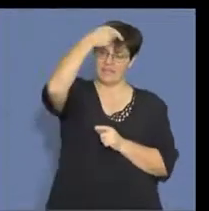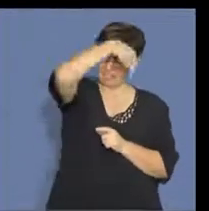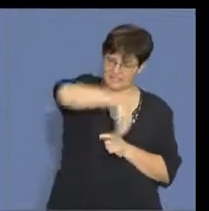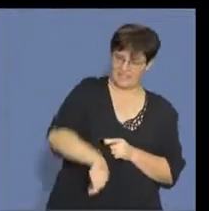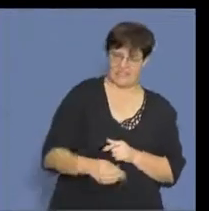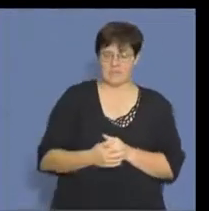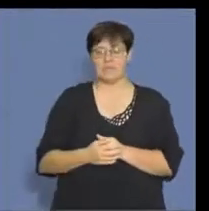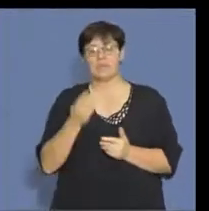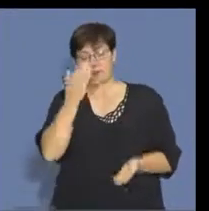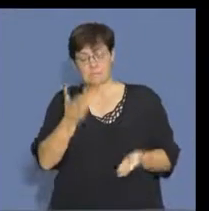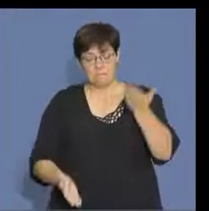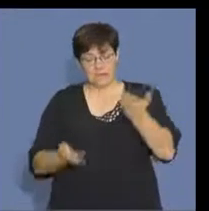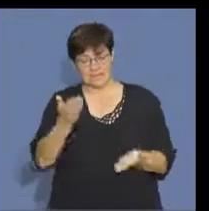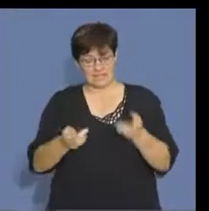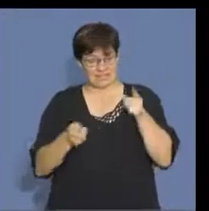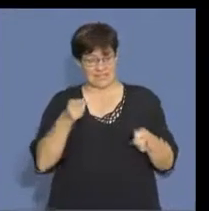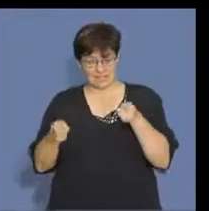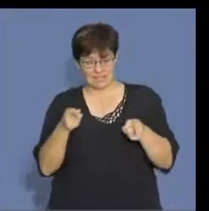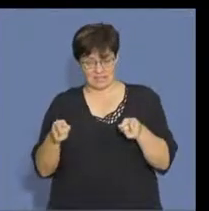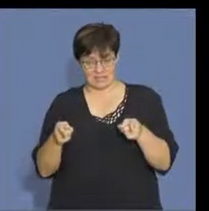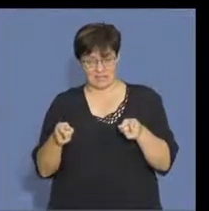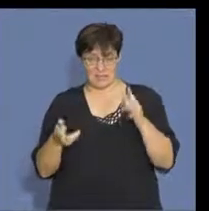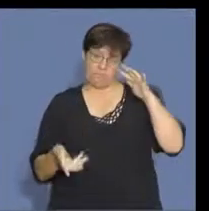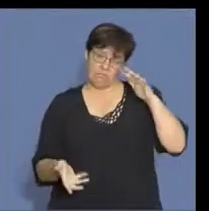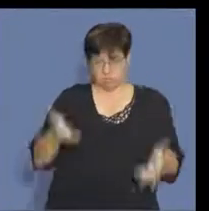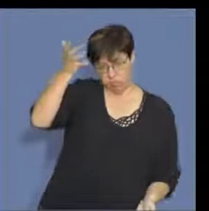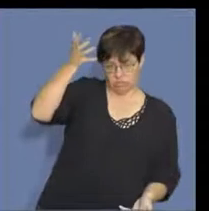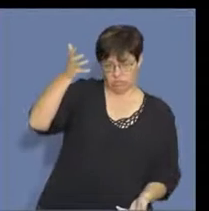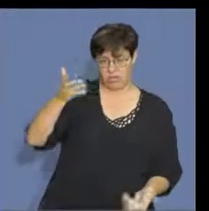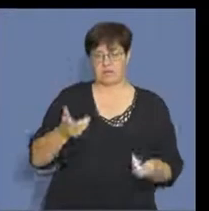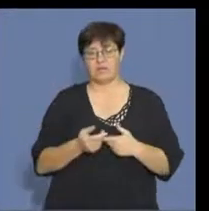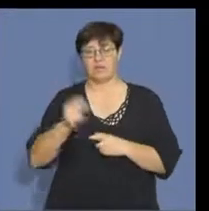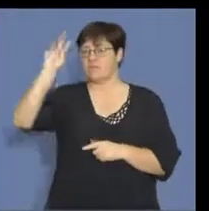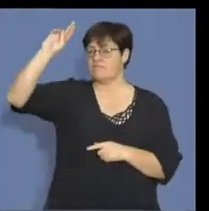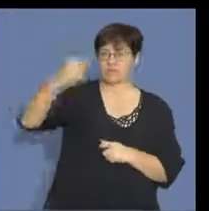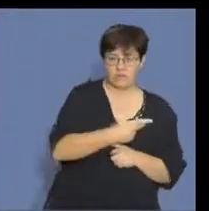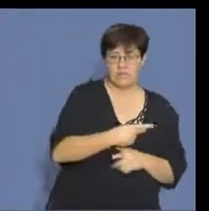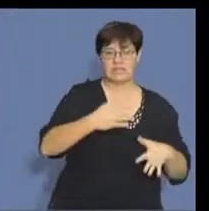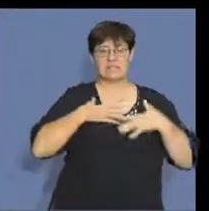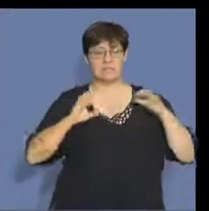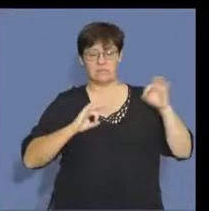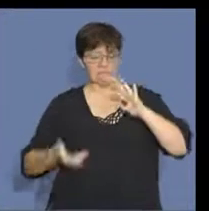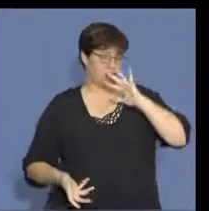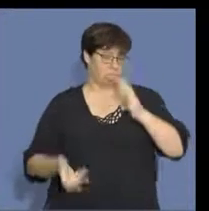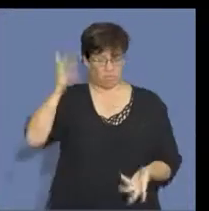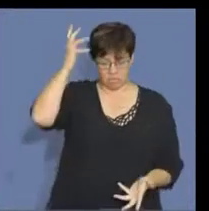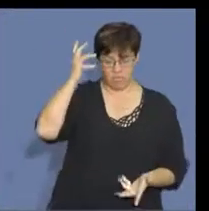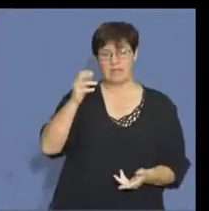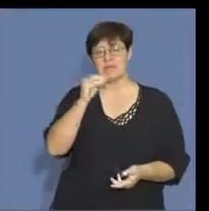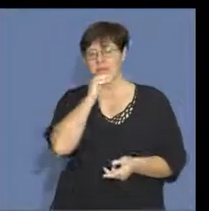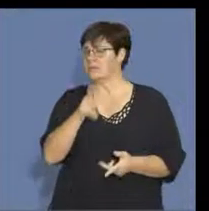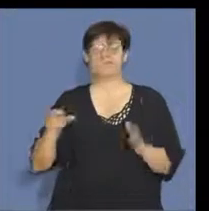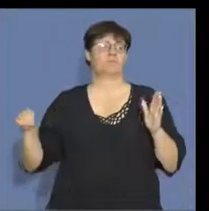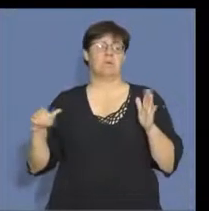If the delicate balance between these two is upset, so essentially photosynthesis and cellular respiration are upset, there would be